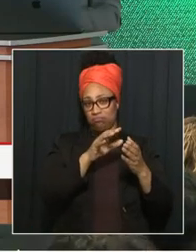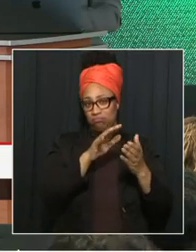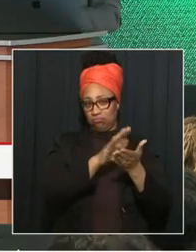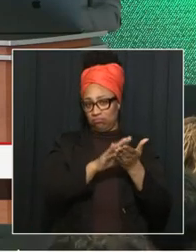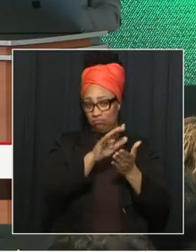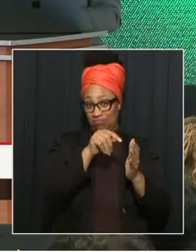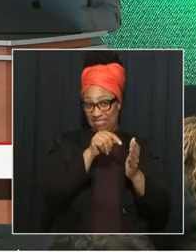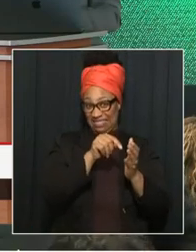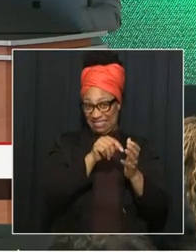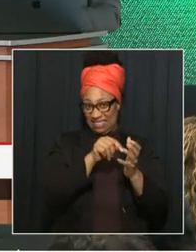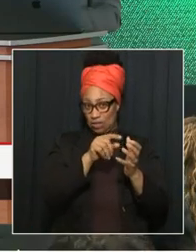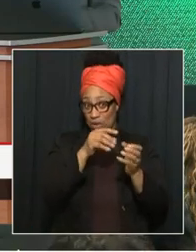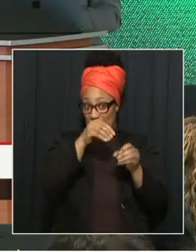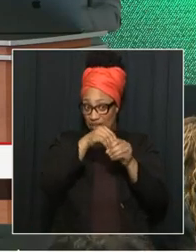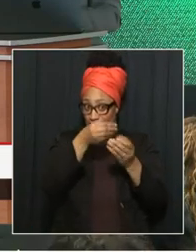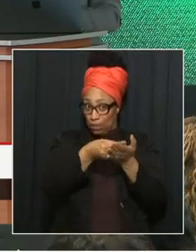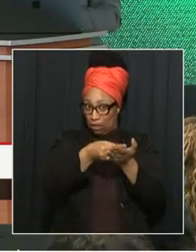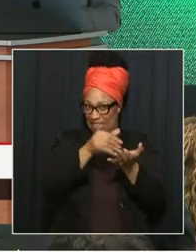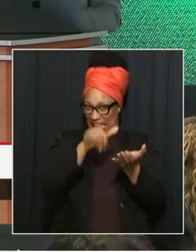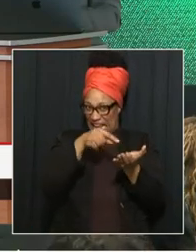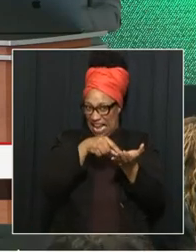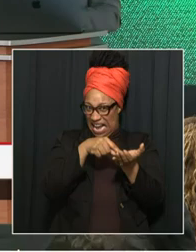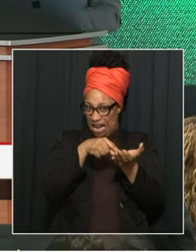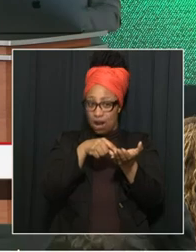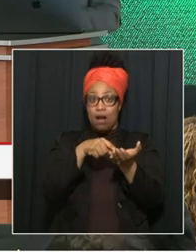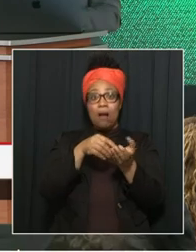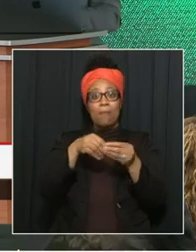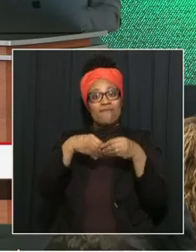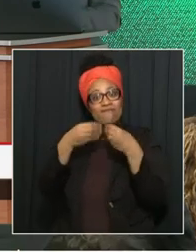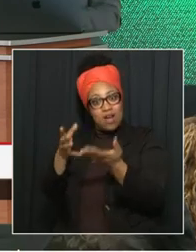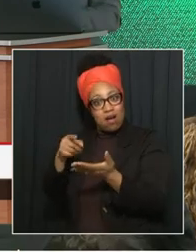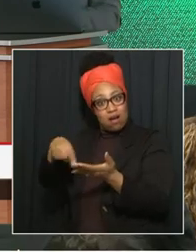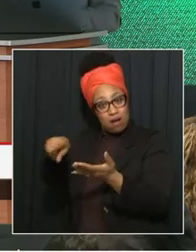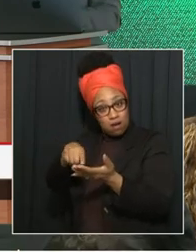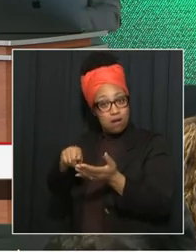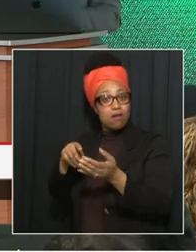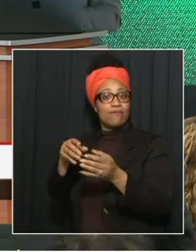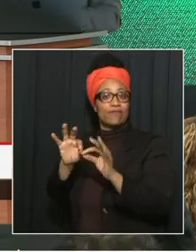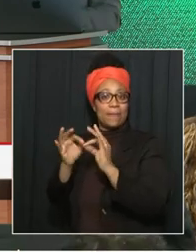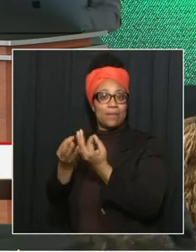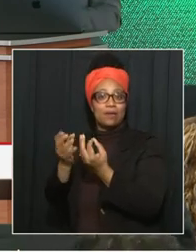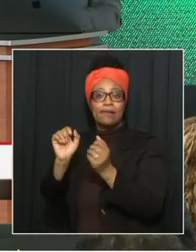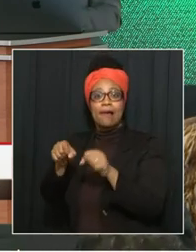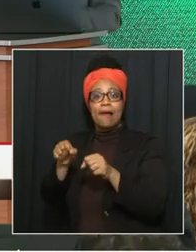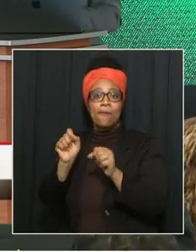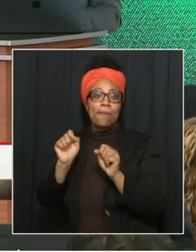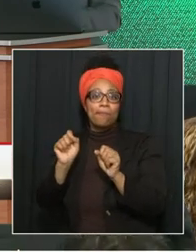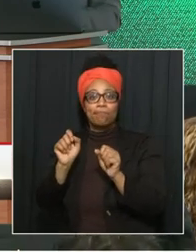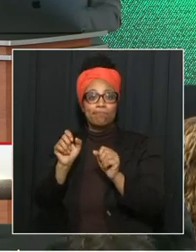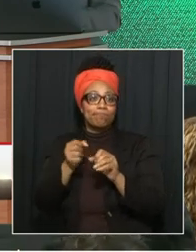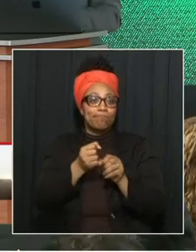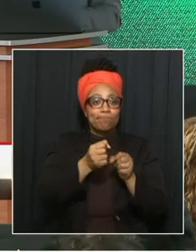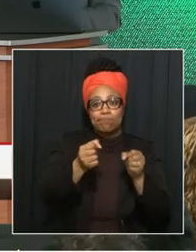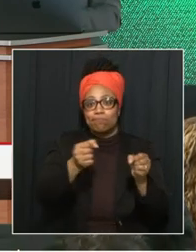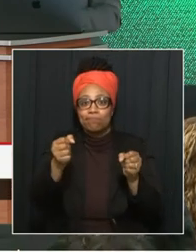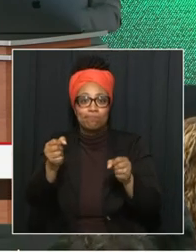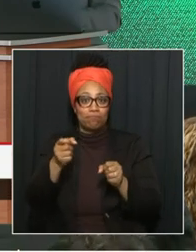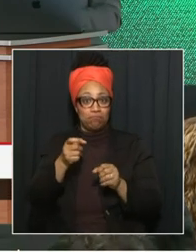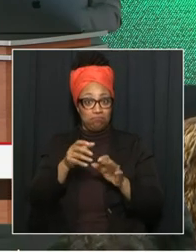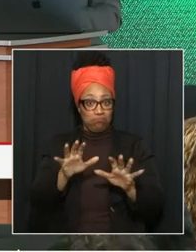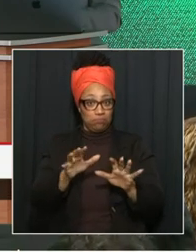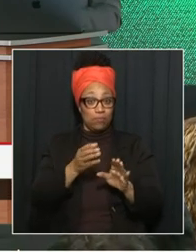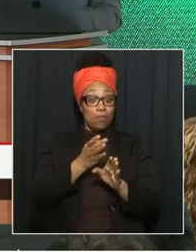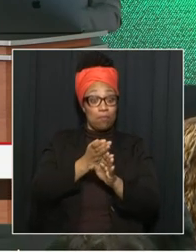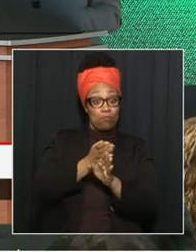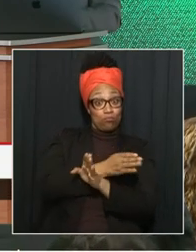care centers in DC is probably the single largest investment we make pre-K, so 0 to 3, sometimes 0 to 5 years